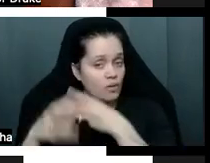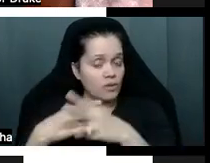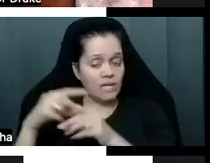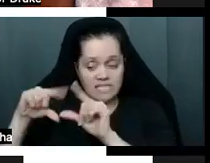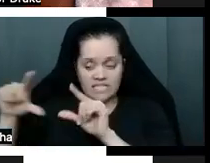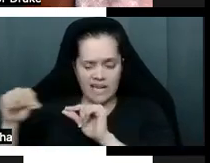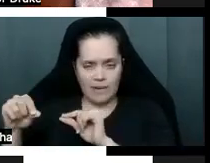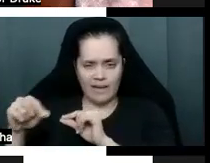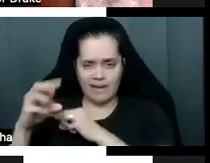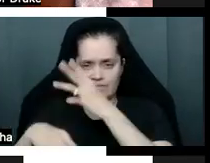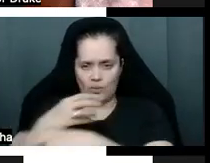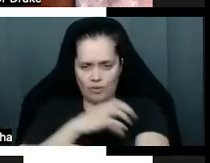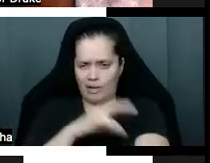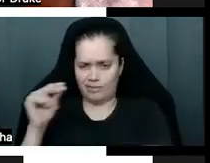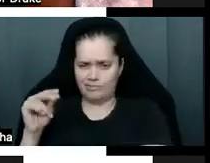power.